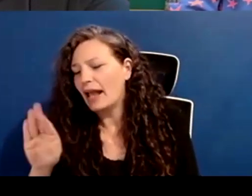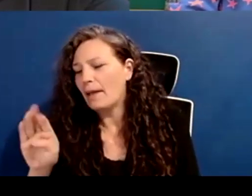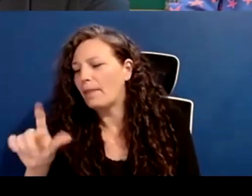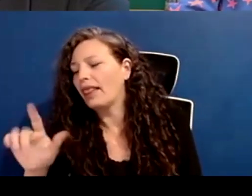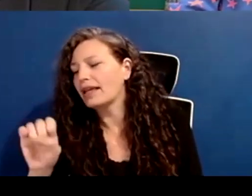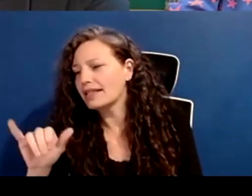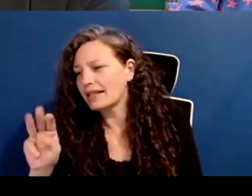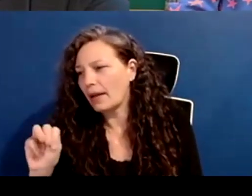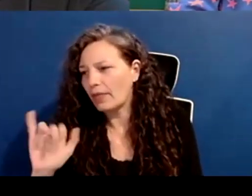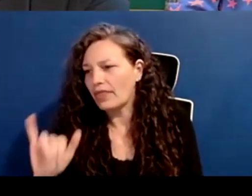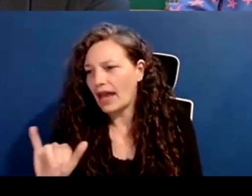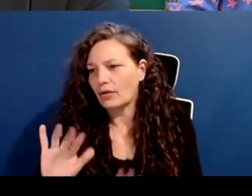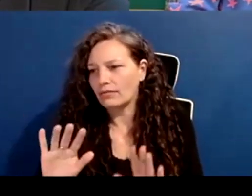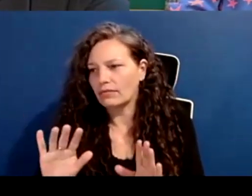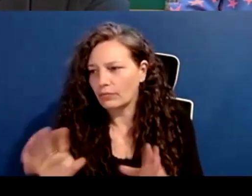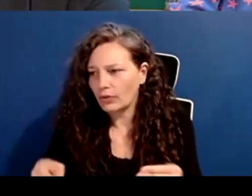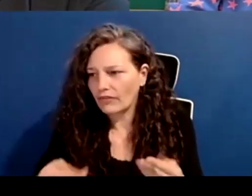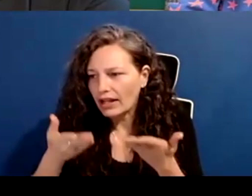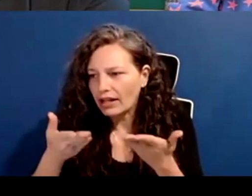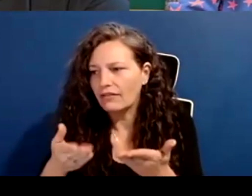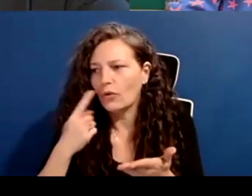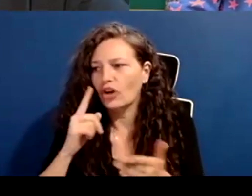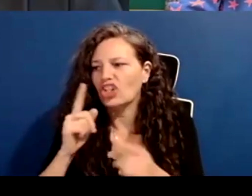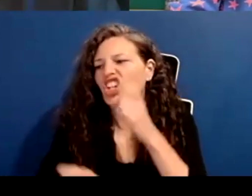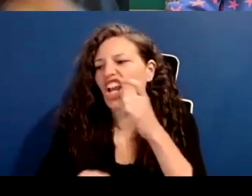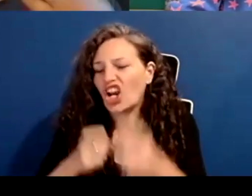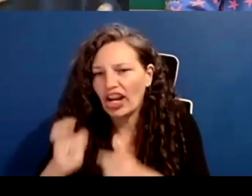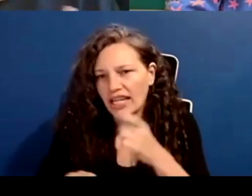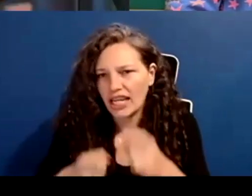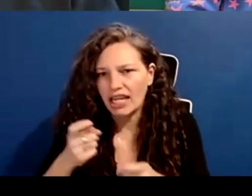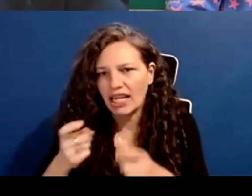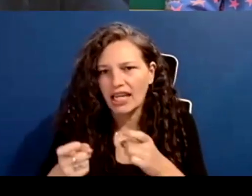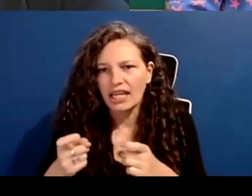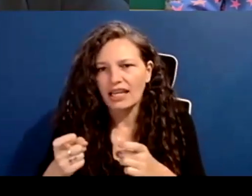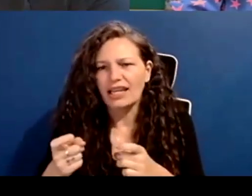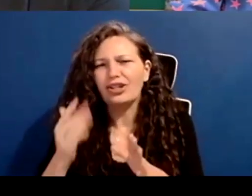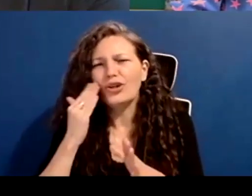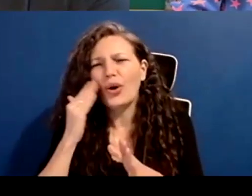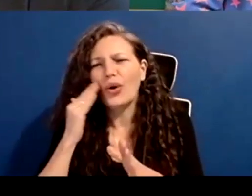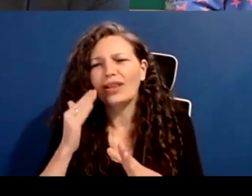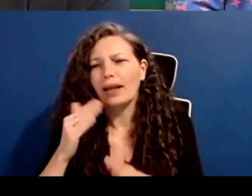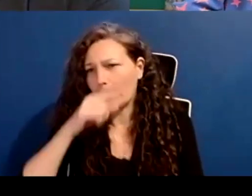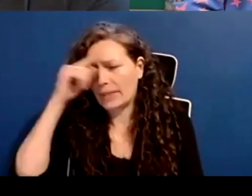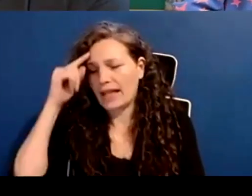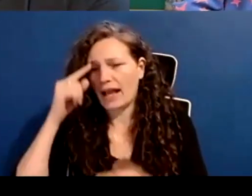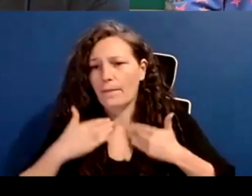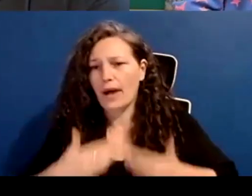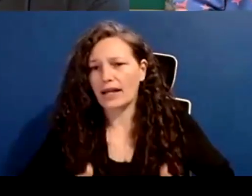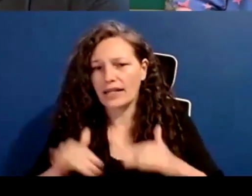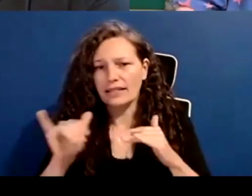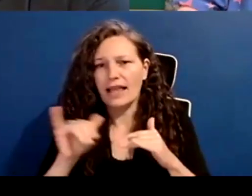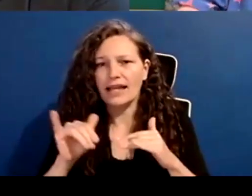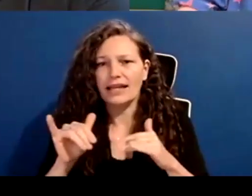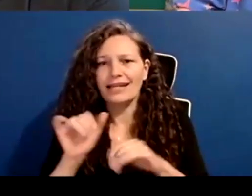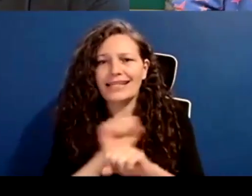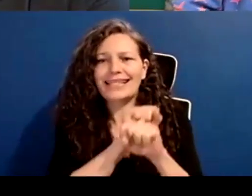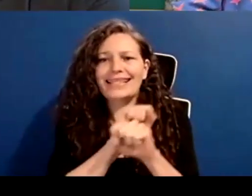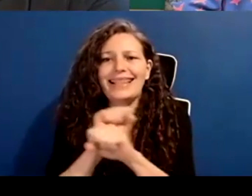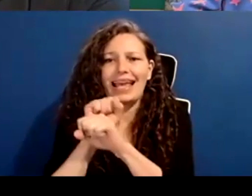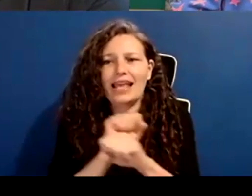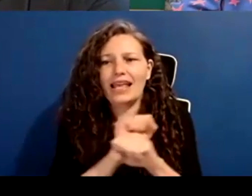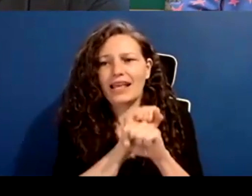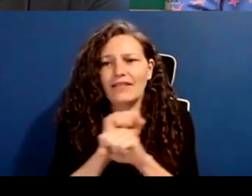benevolence, saying that Black bodies, enslaved Africans, were inherently deficient